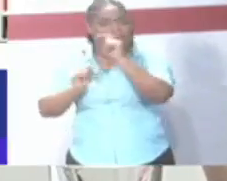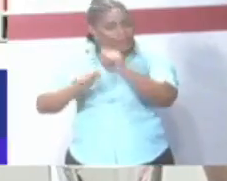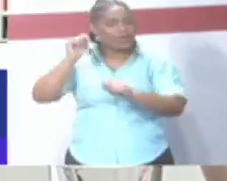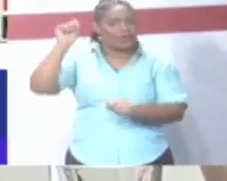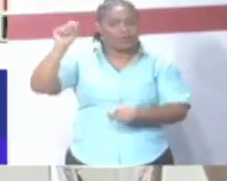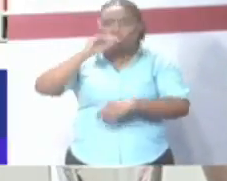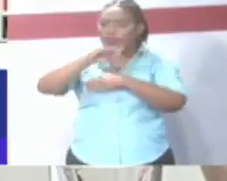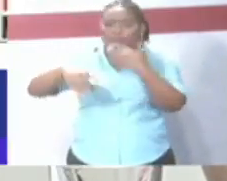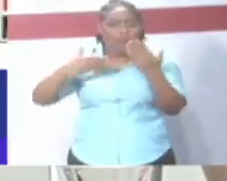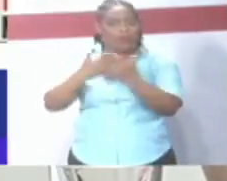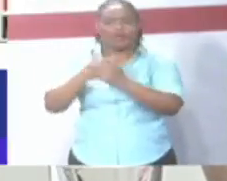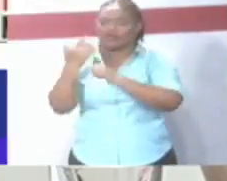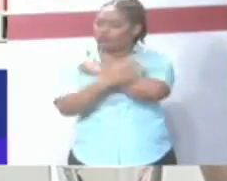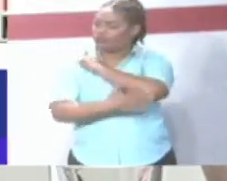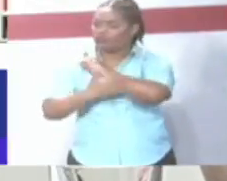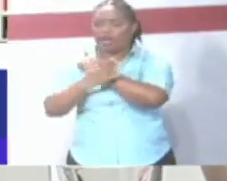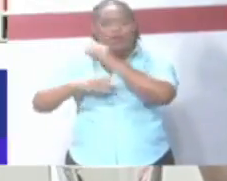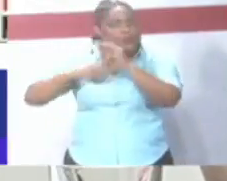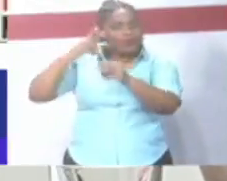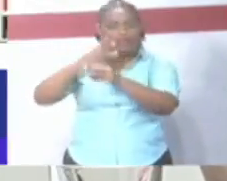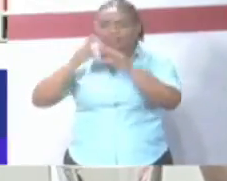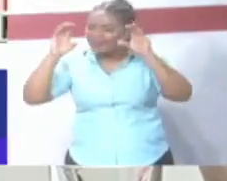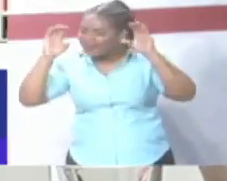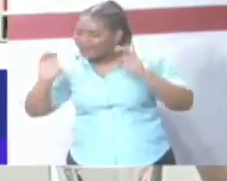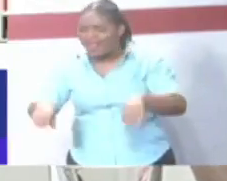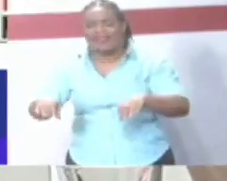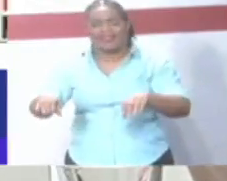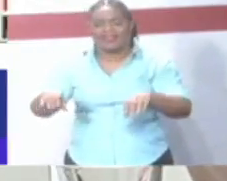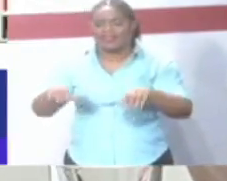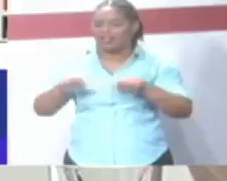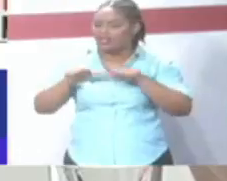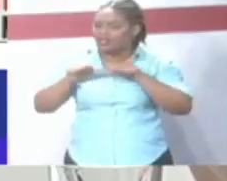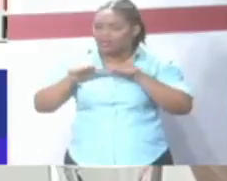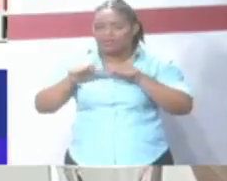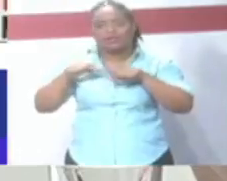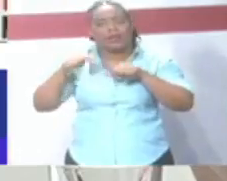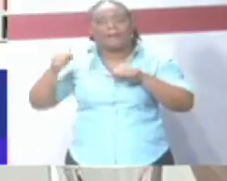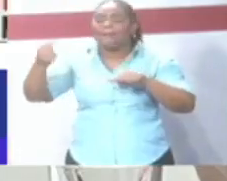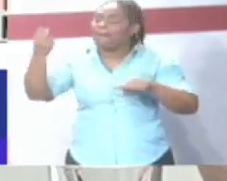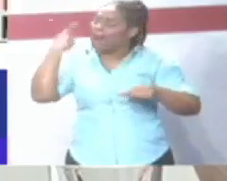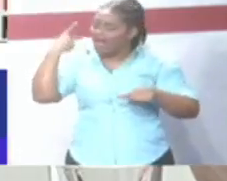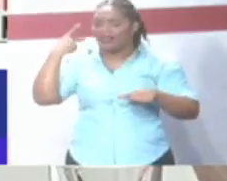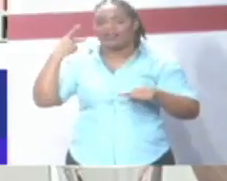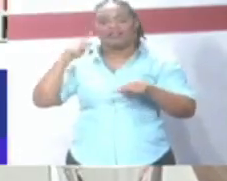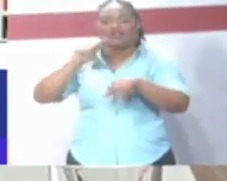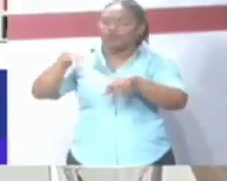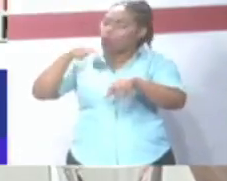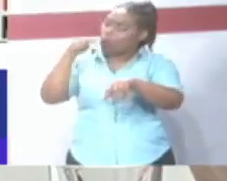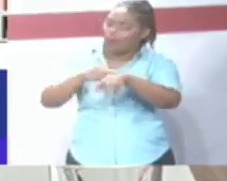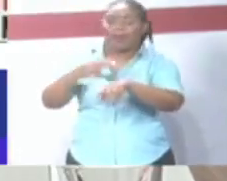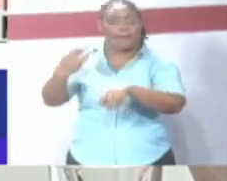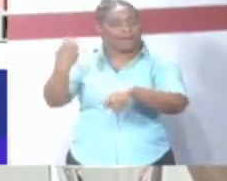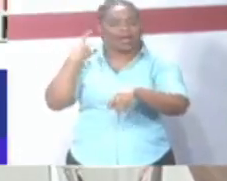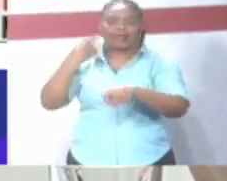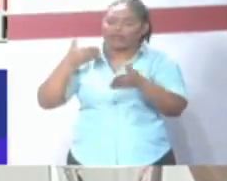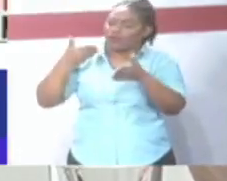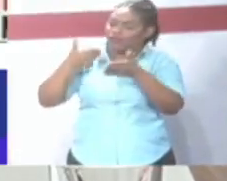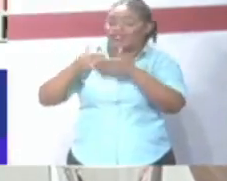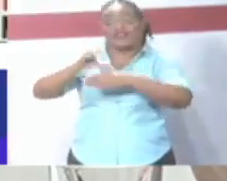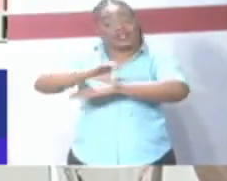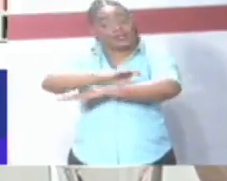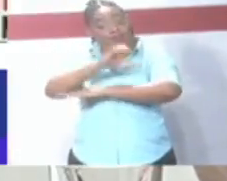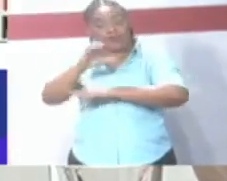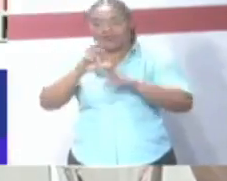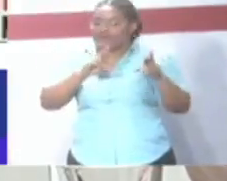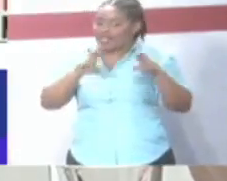to some degree of normalcy. We have Christmas coming up. Won't it be nice to go paranging house to house again